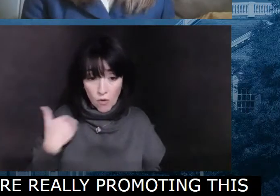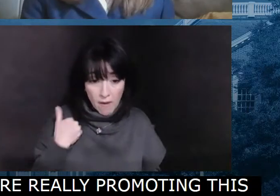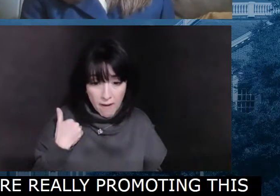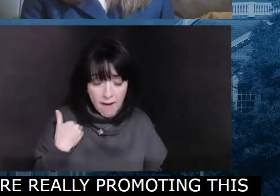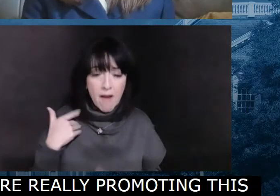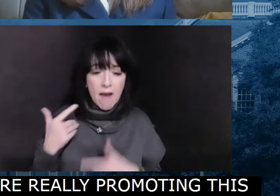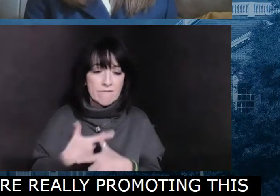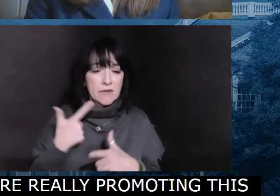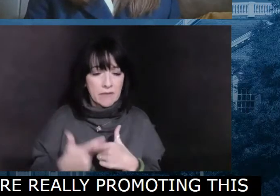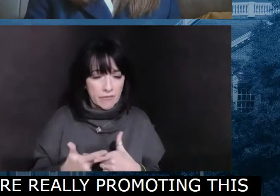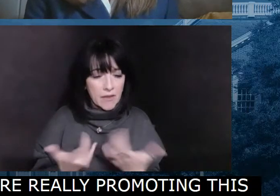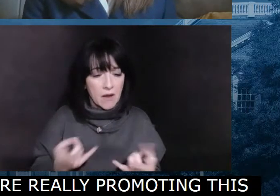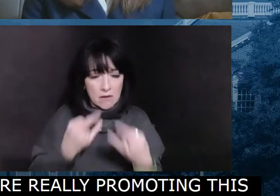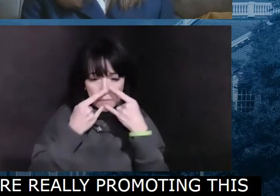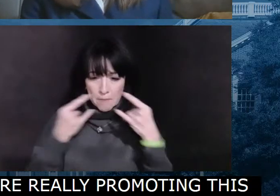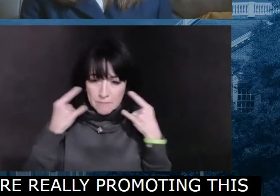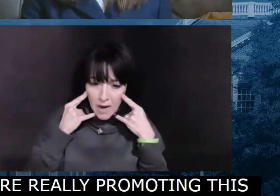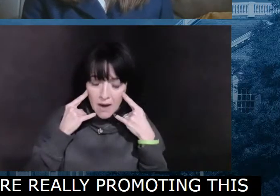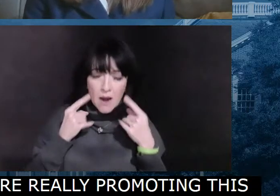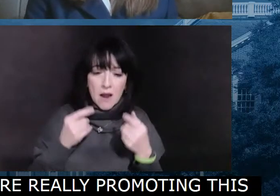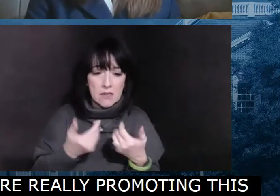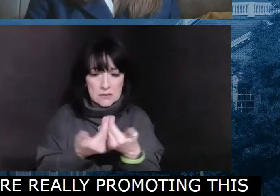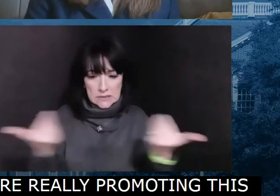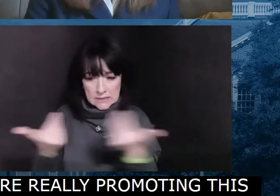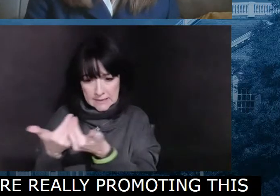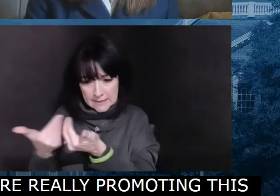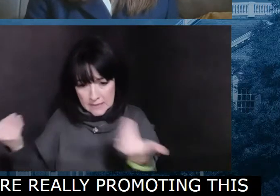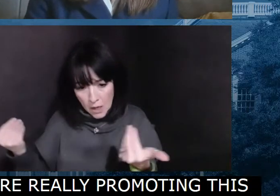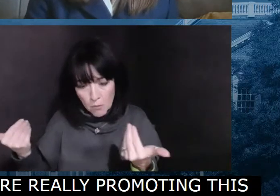cohorting, and testing. And we've